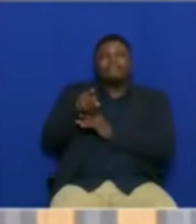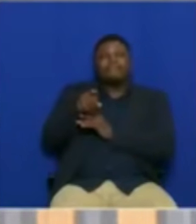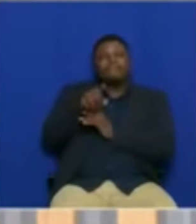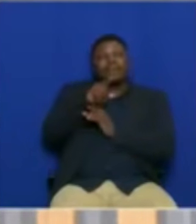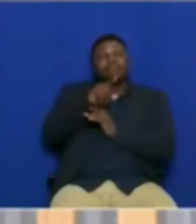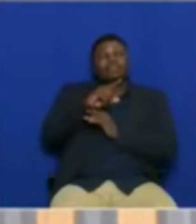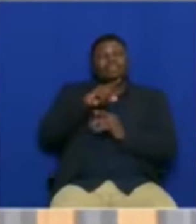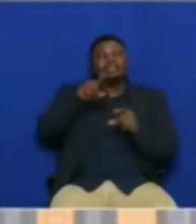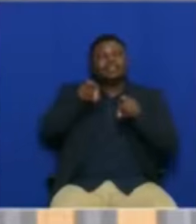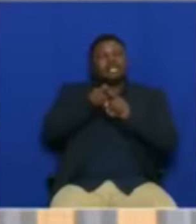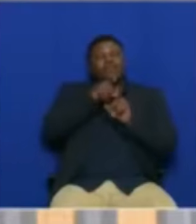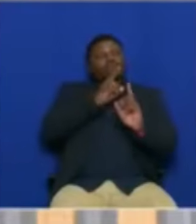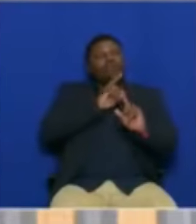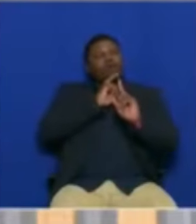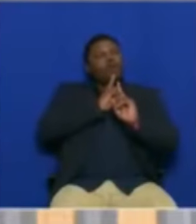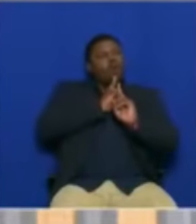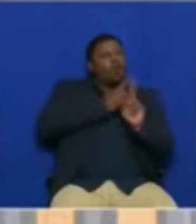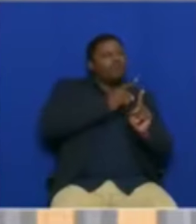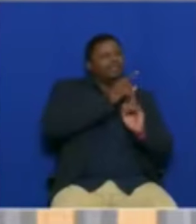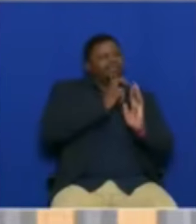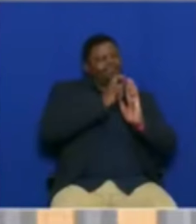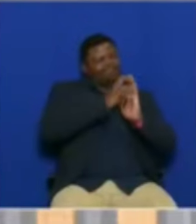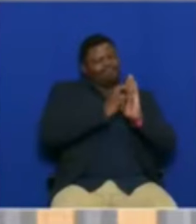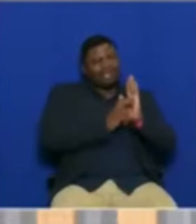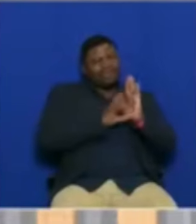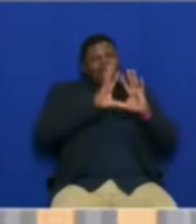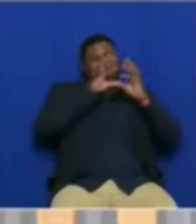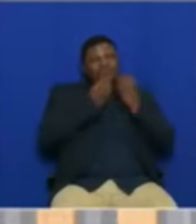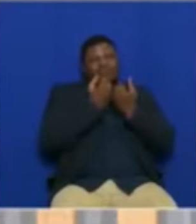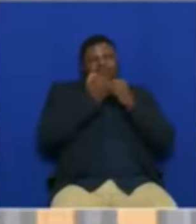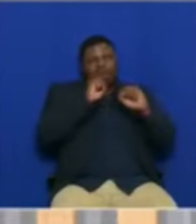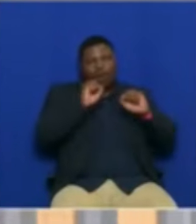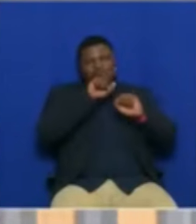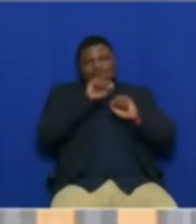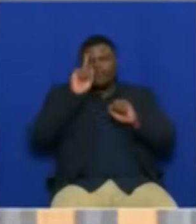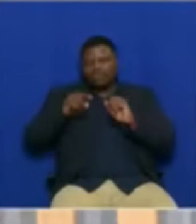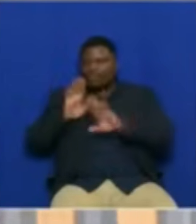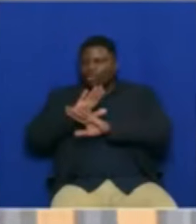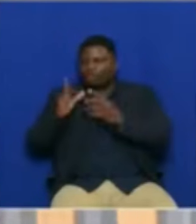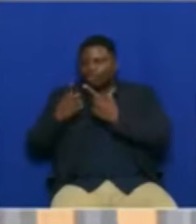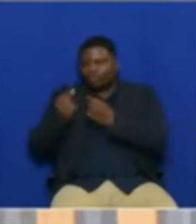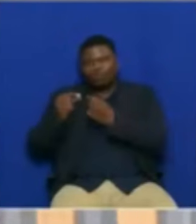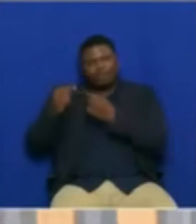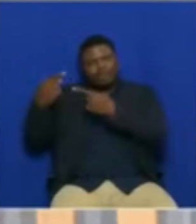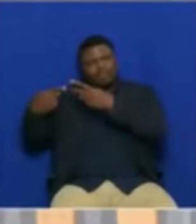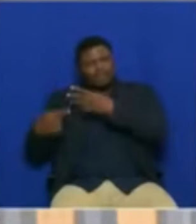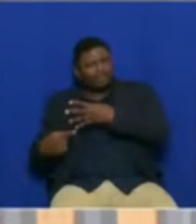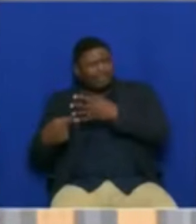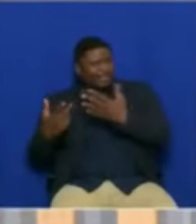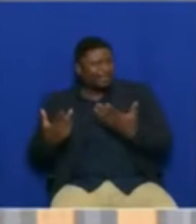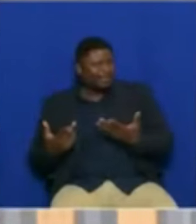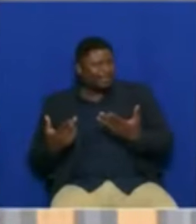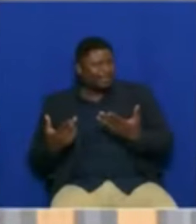that collective that made that decision. I was part of the collective. I cannot disown the